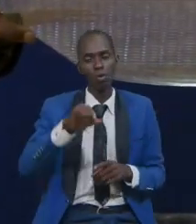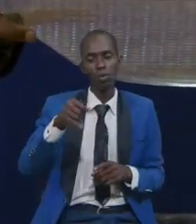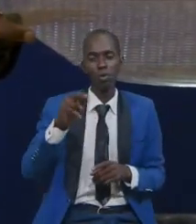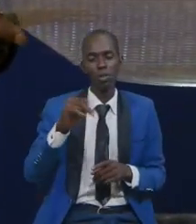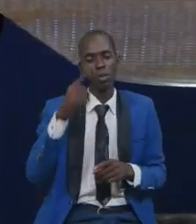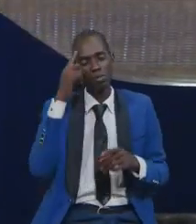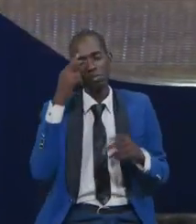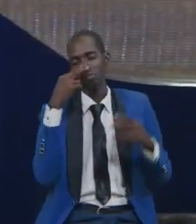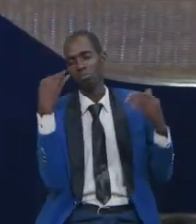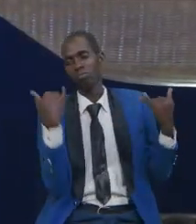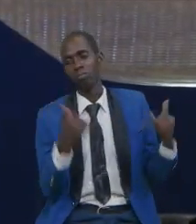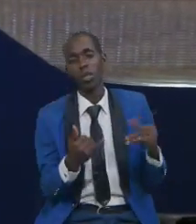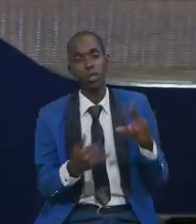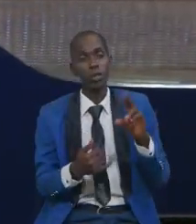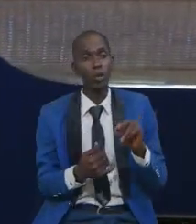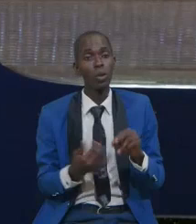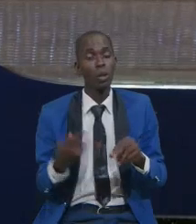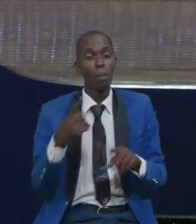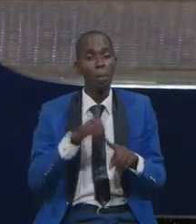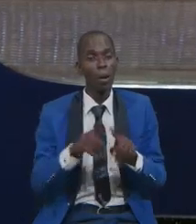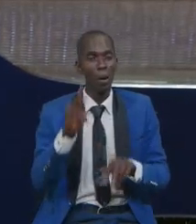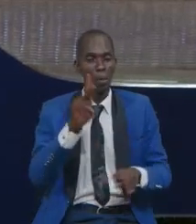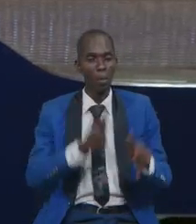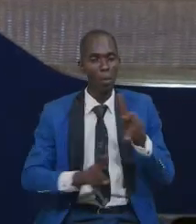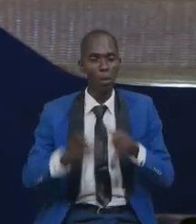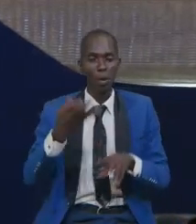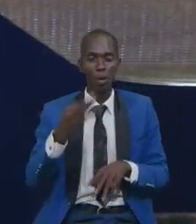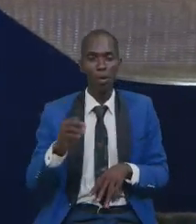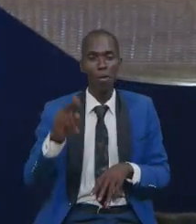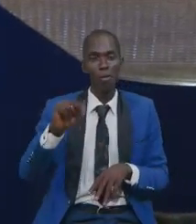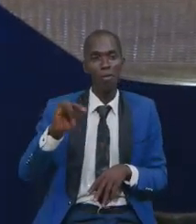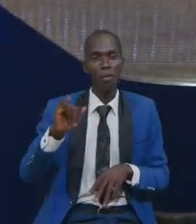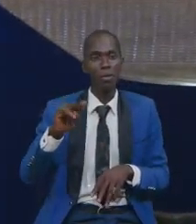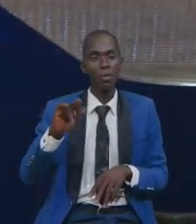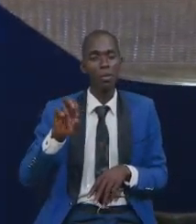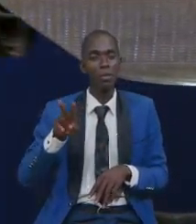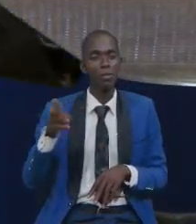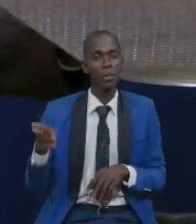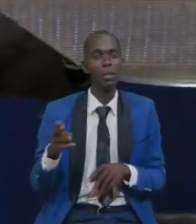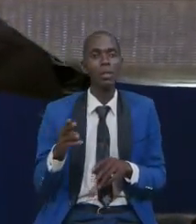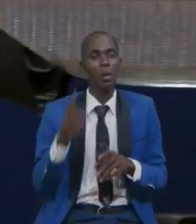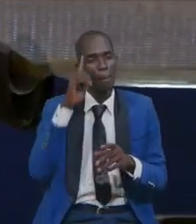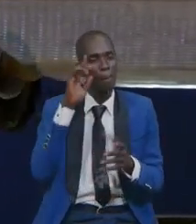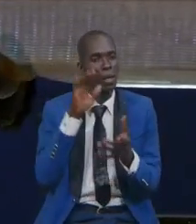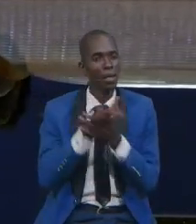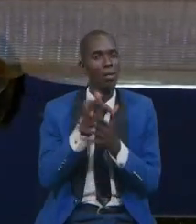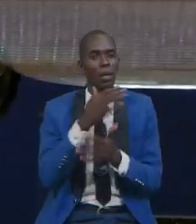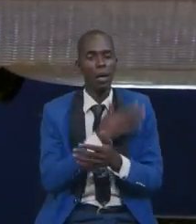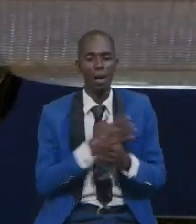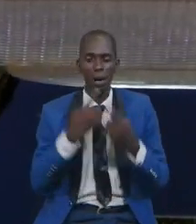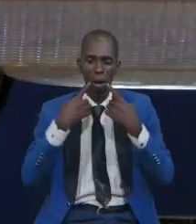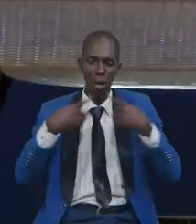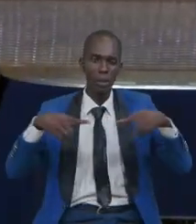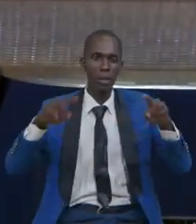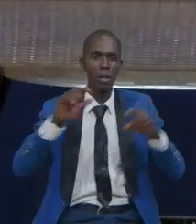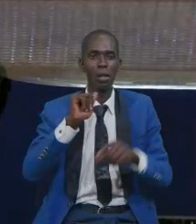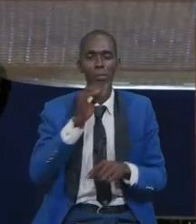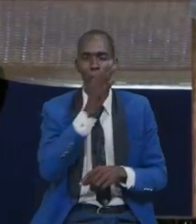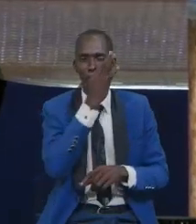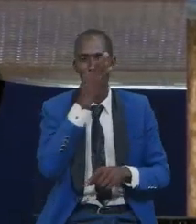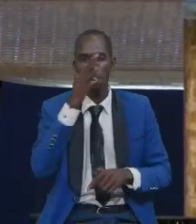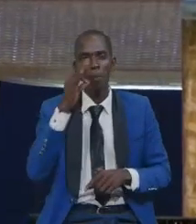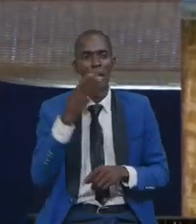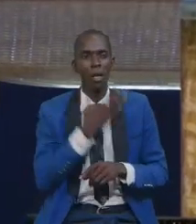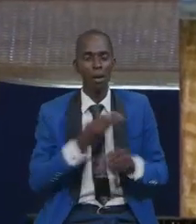says the people of Nineveh believed and proclaimed a fast and put on sackcloth from